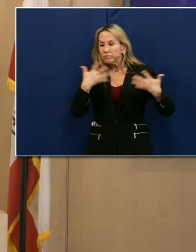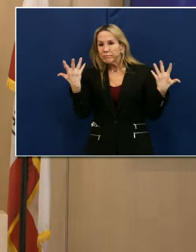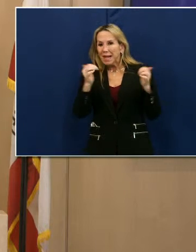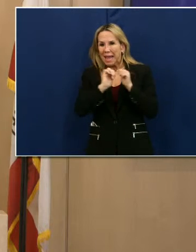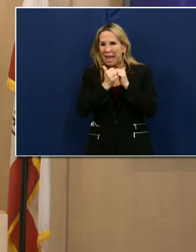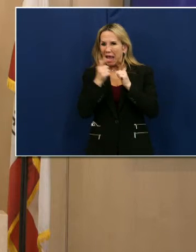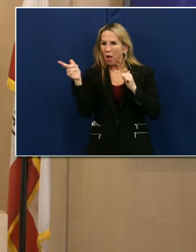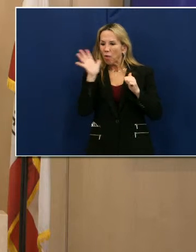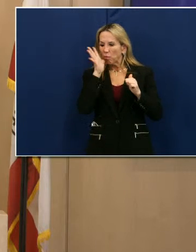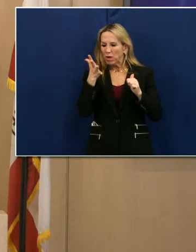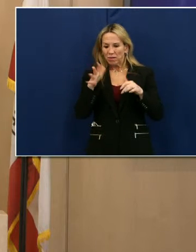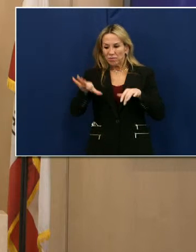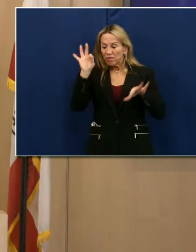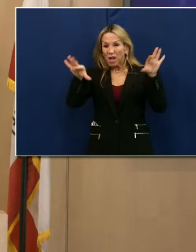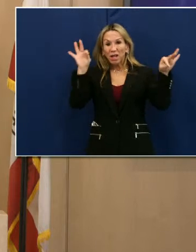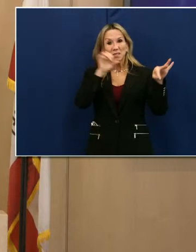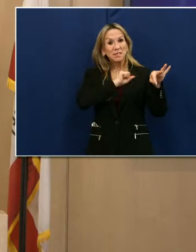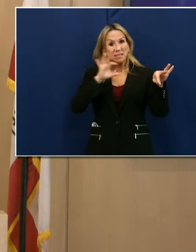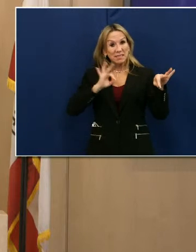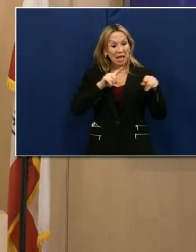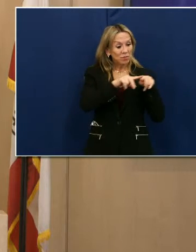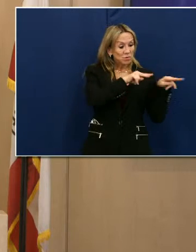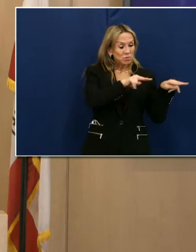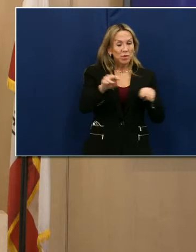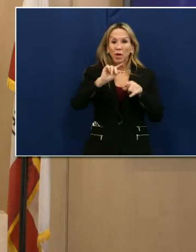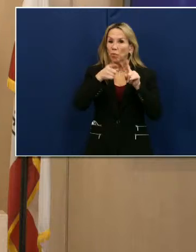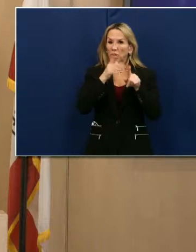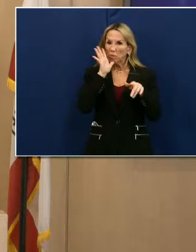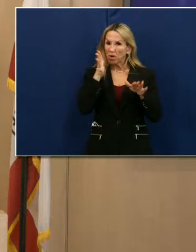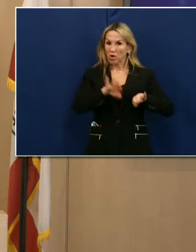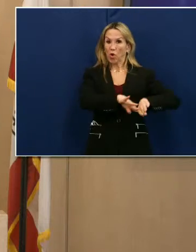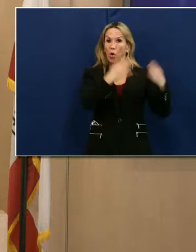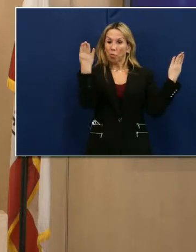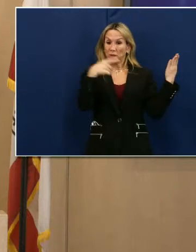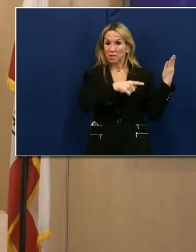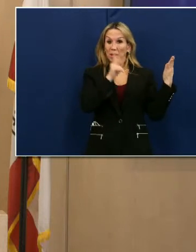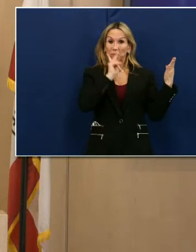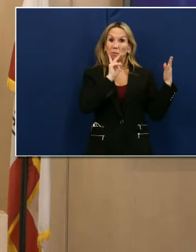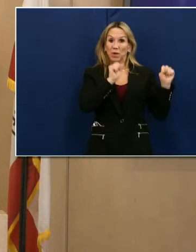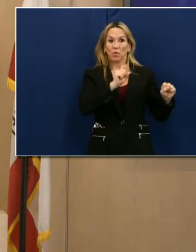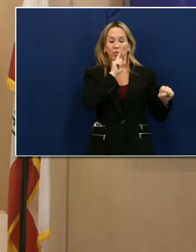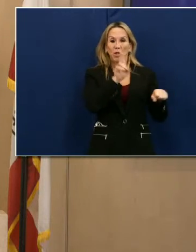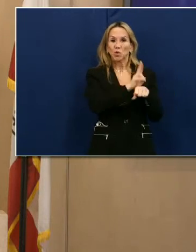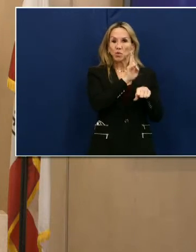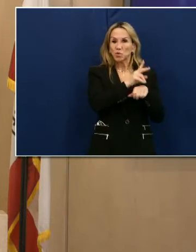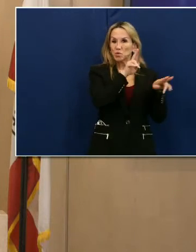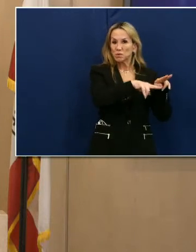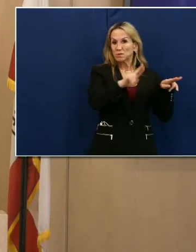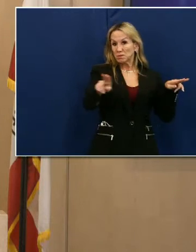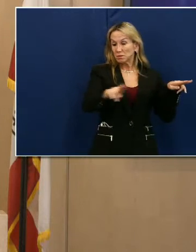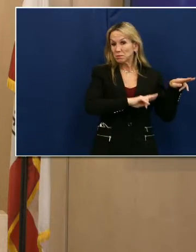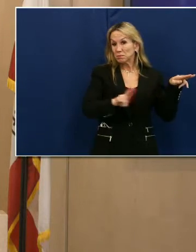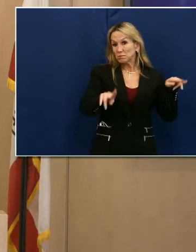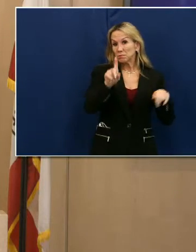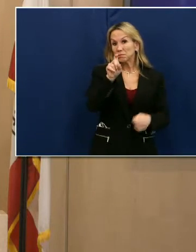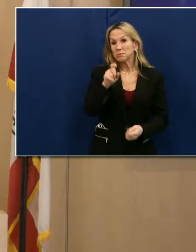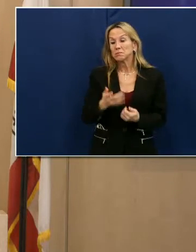beds will be staffed and how soon it could possibly open to patients? Okay, Supervisor Fletcher will respond.